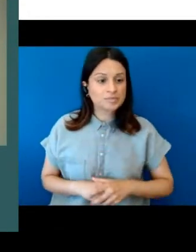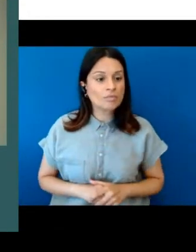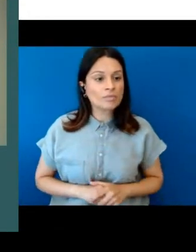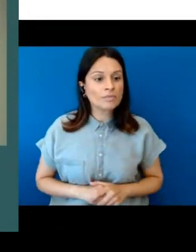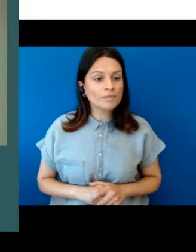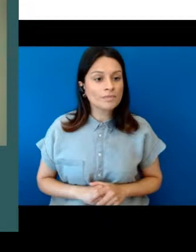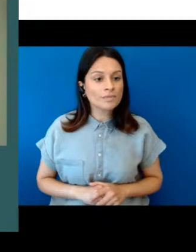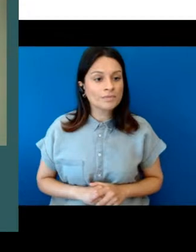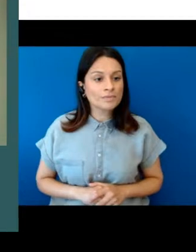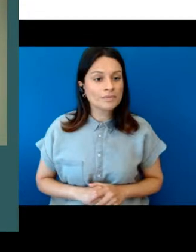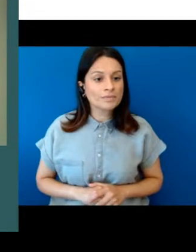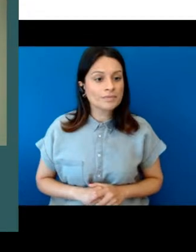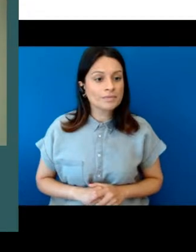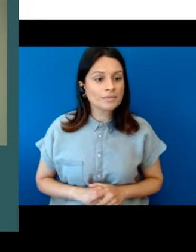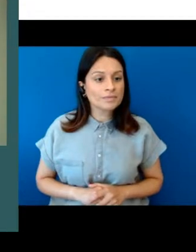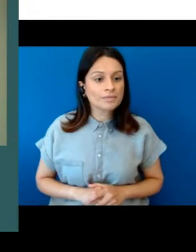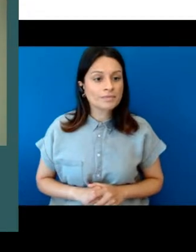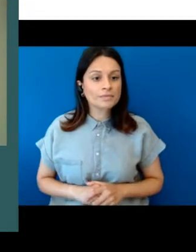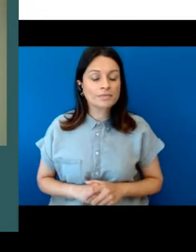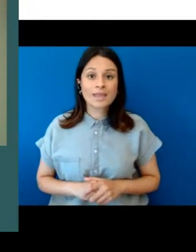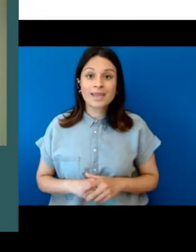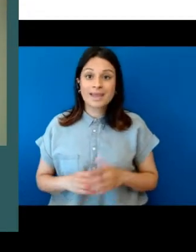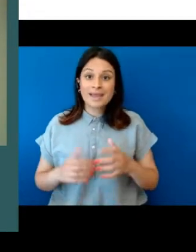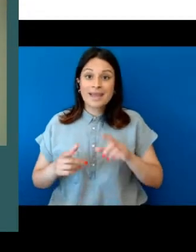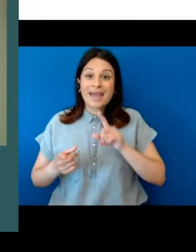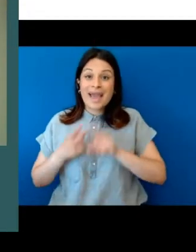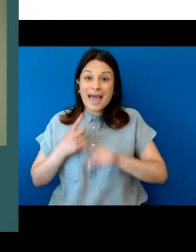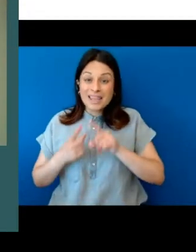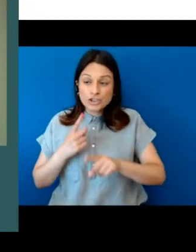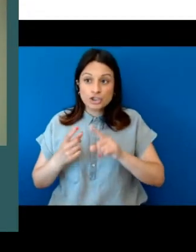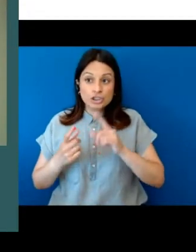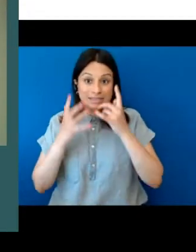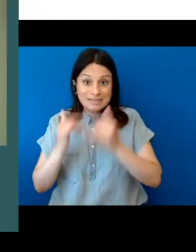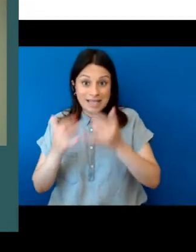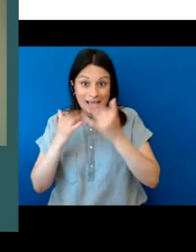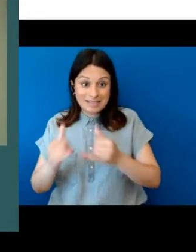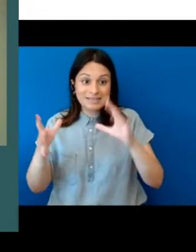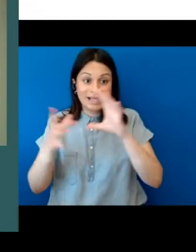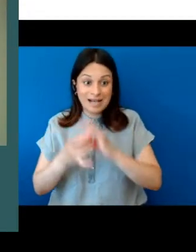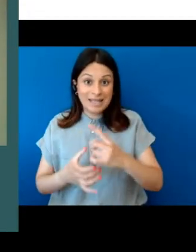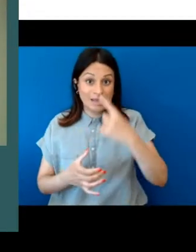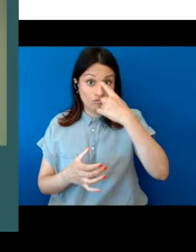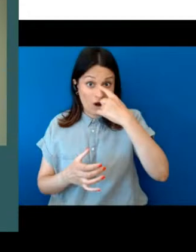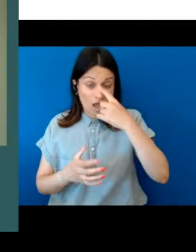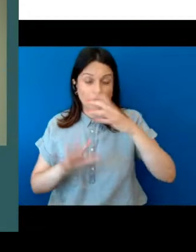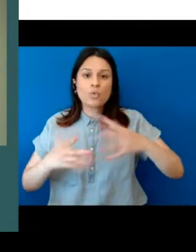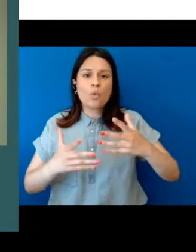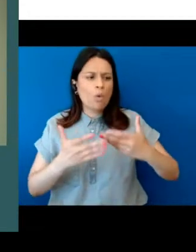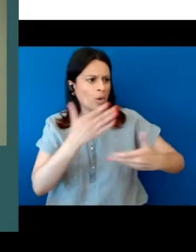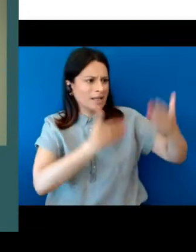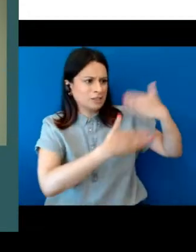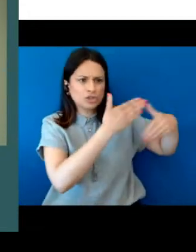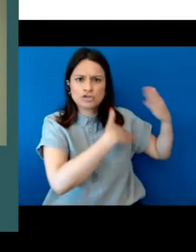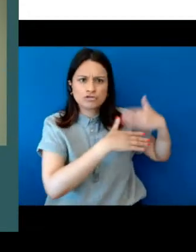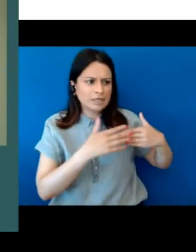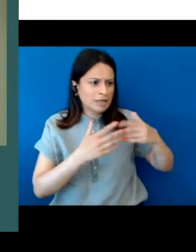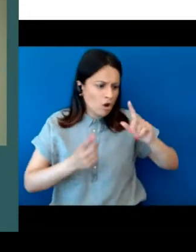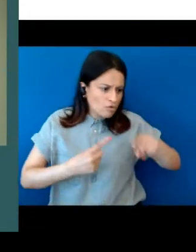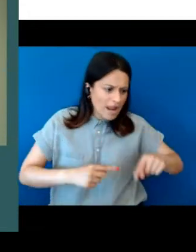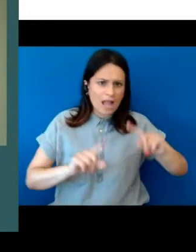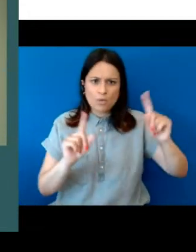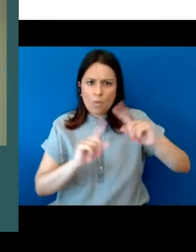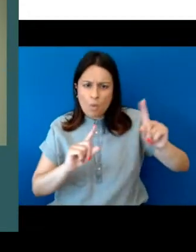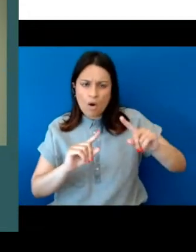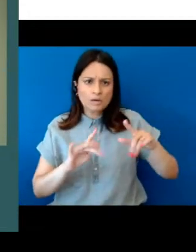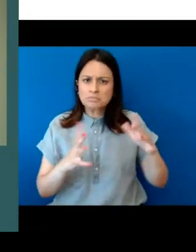allergy testing for allergic rhinitis, or just go based on the history of the allergic reactions? I think